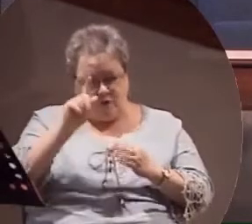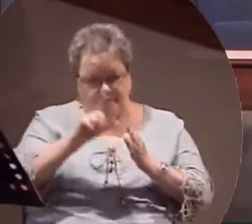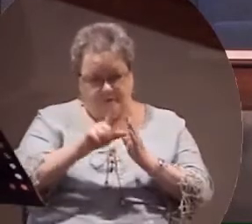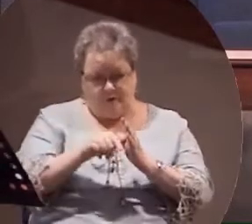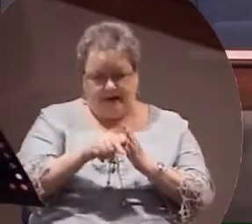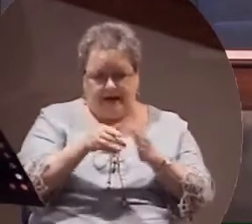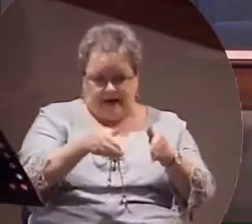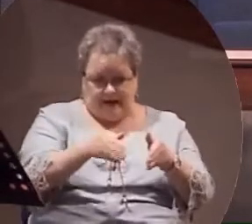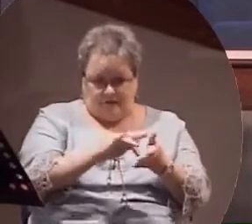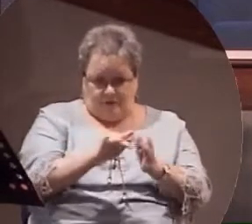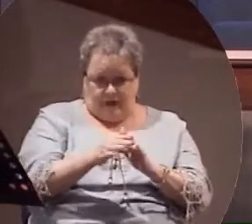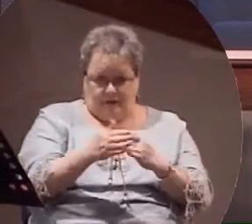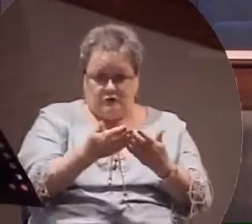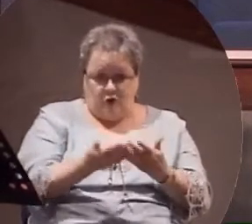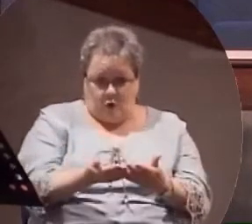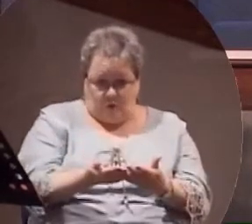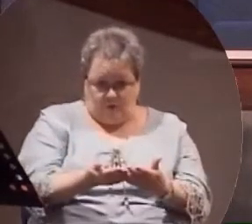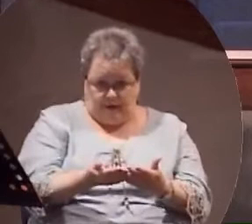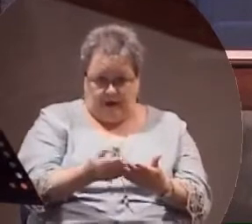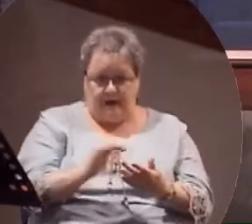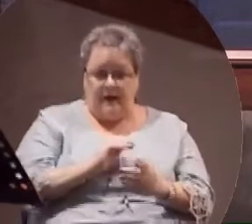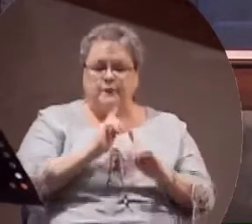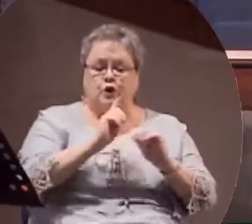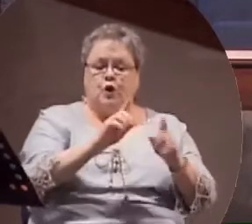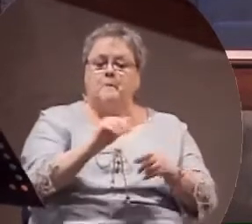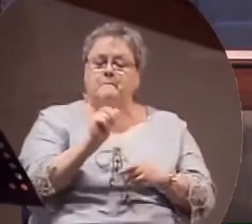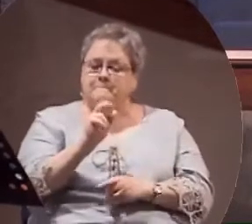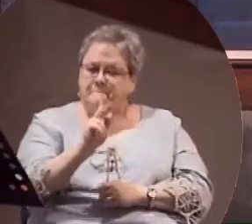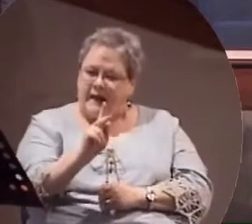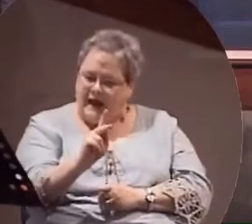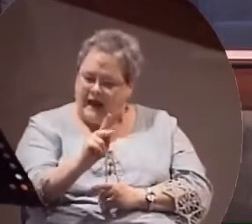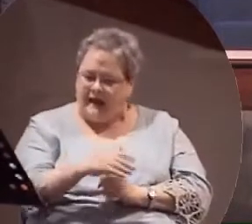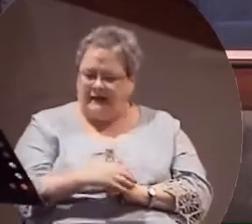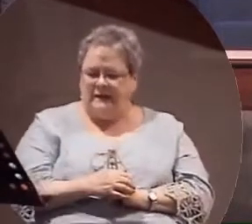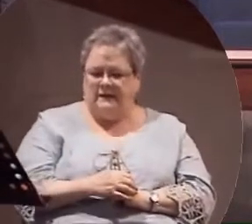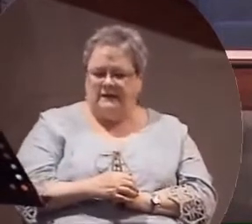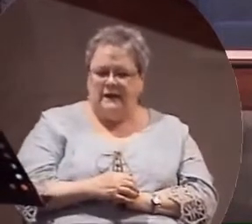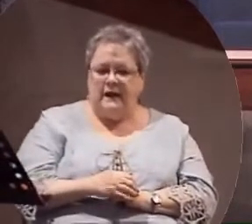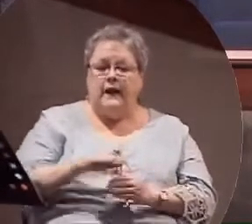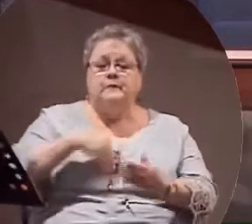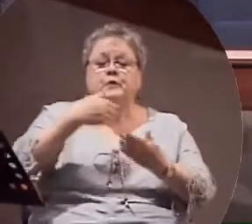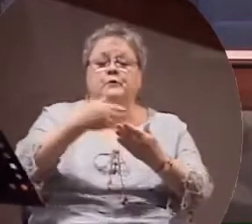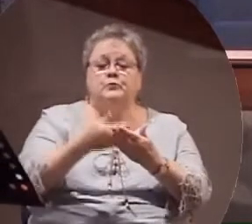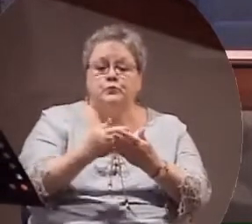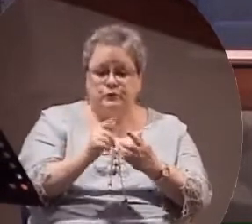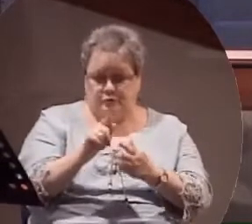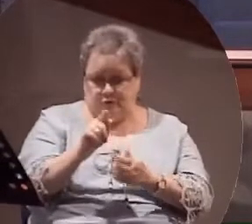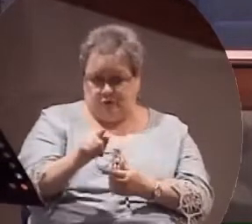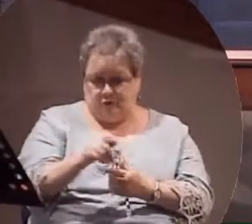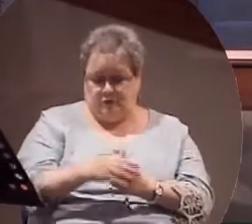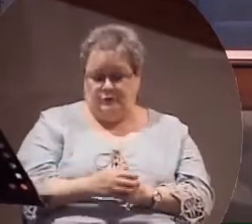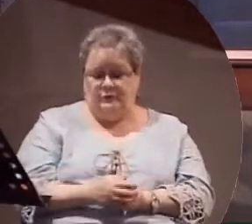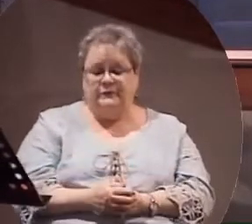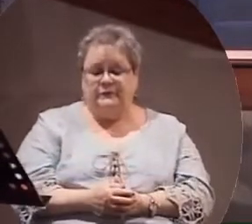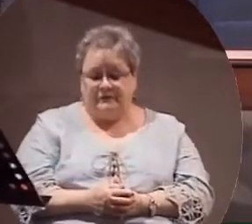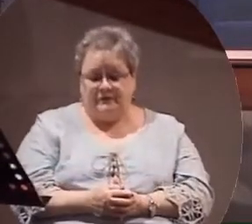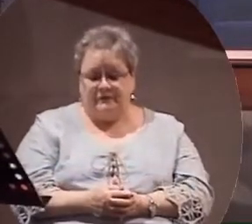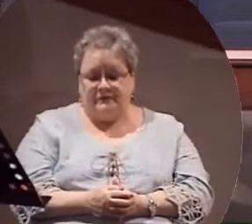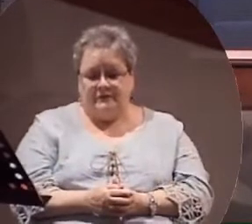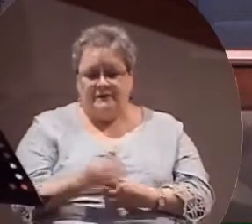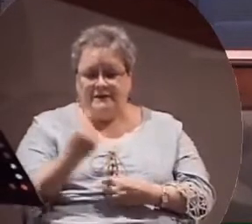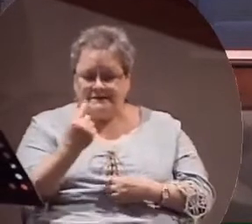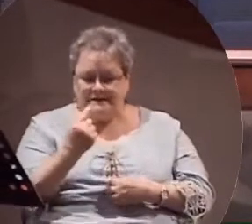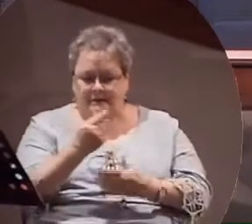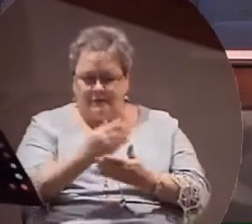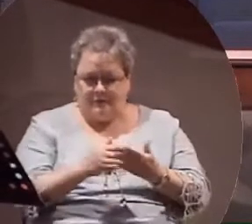your Bibles open, because I want to go back in just a second, and I want to prove to you, I'm going to tell you something, then I'm going to prove it to you from the Bible,